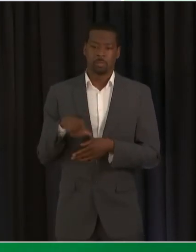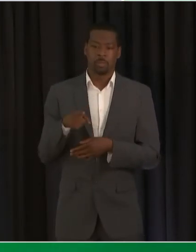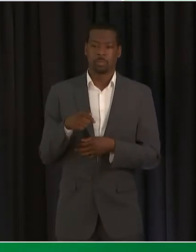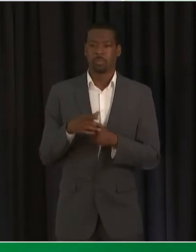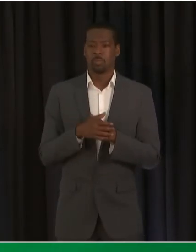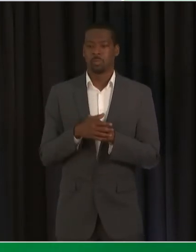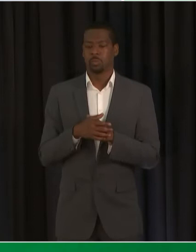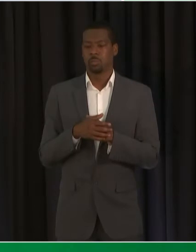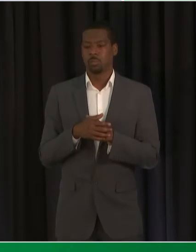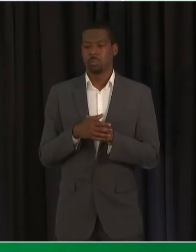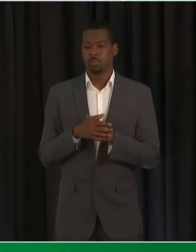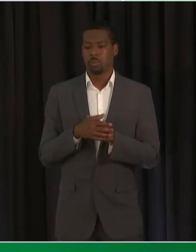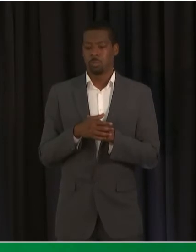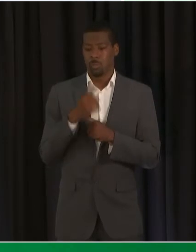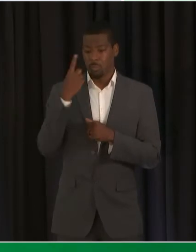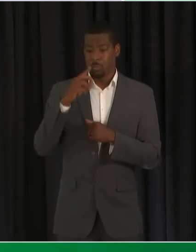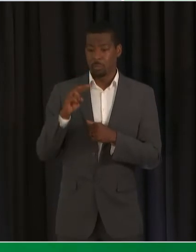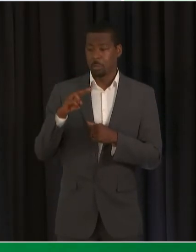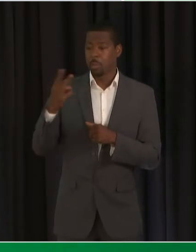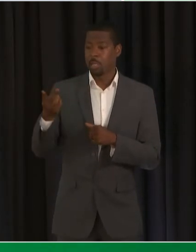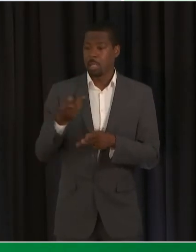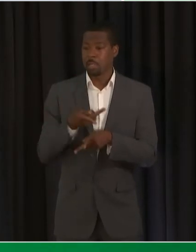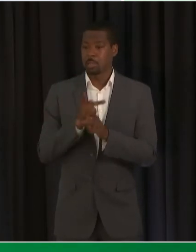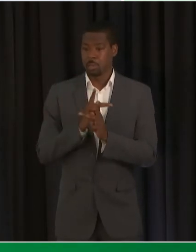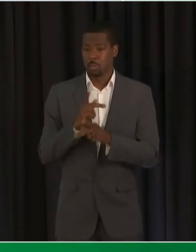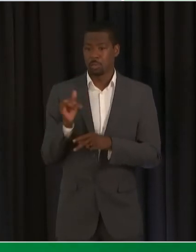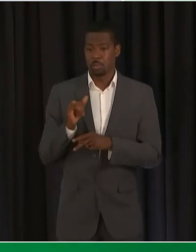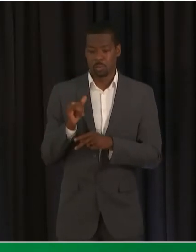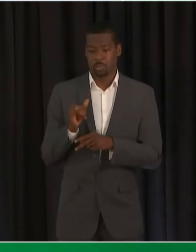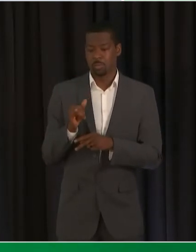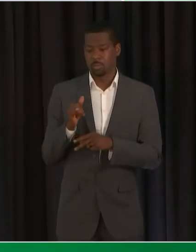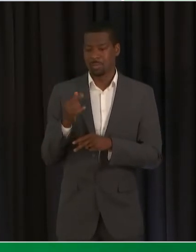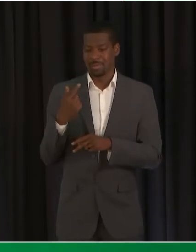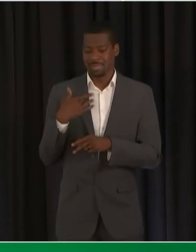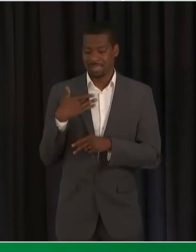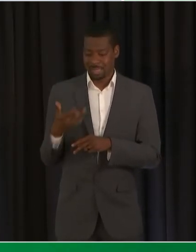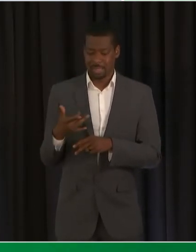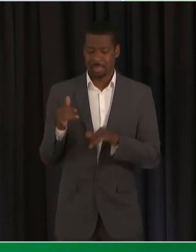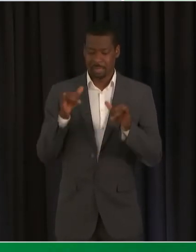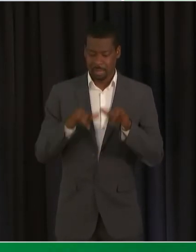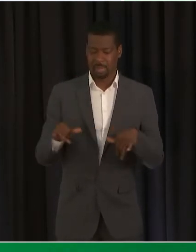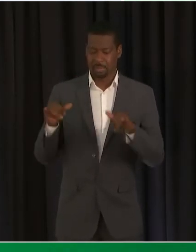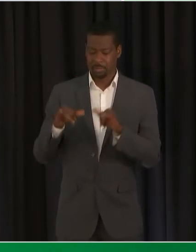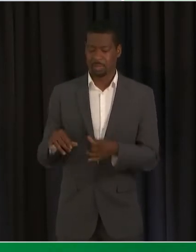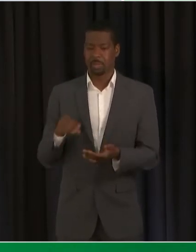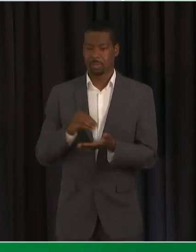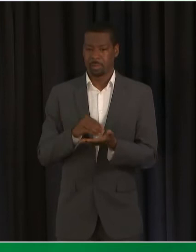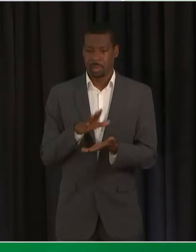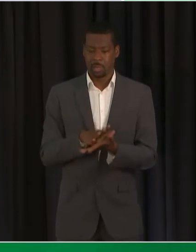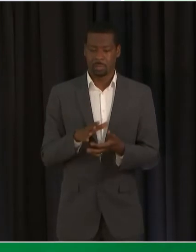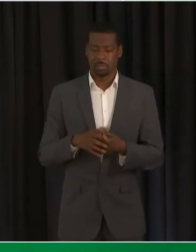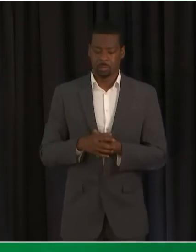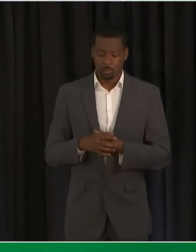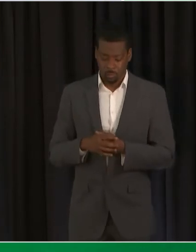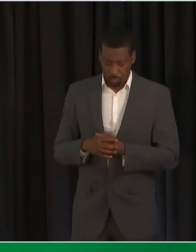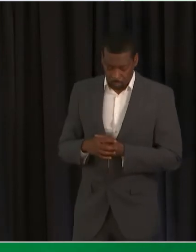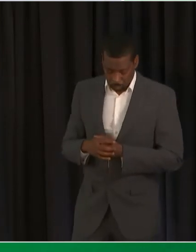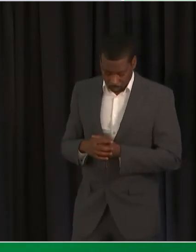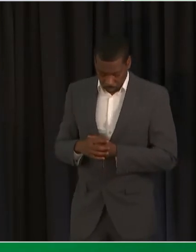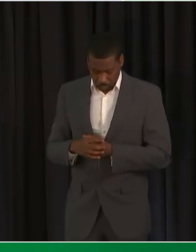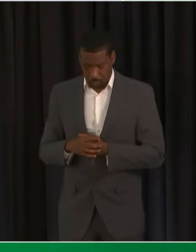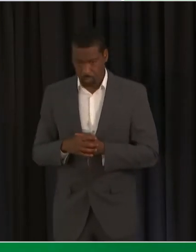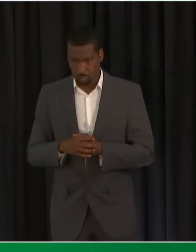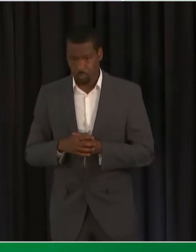not only with the loan that you're applying for now, but the next one down the road, because a lot of them call for the same documentation. And then